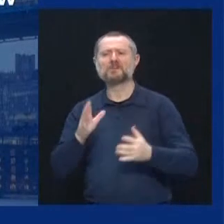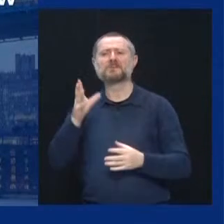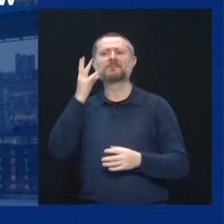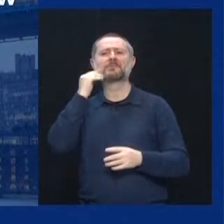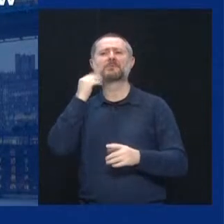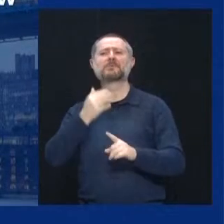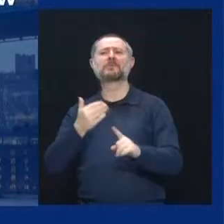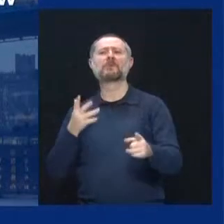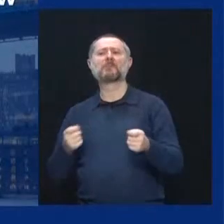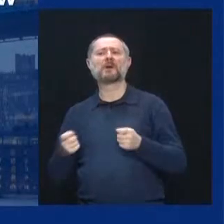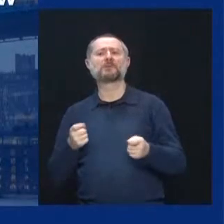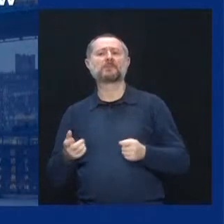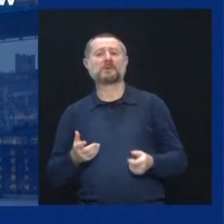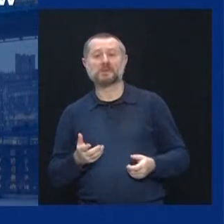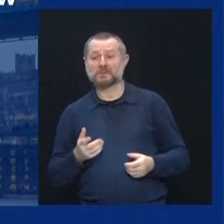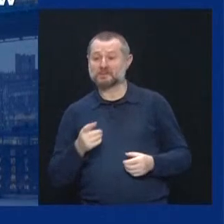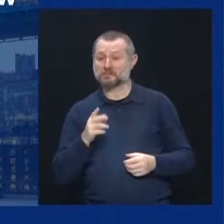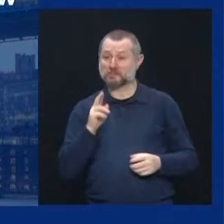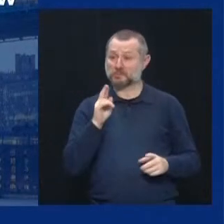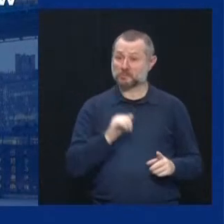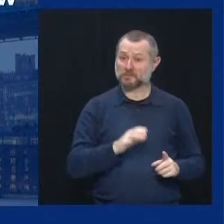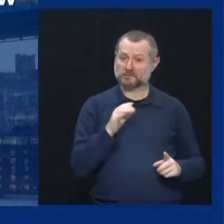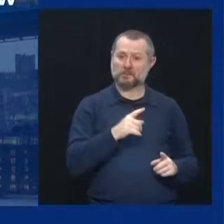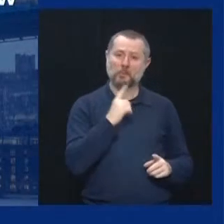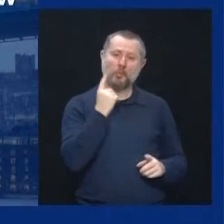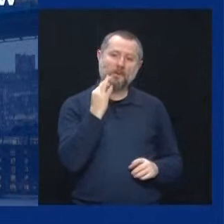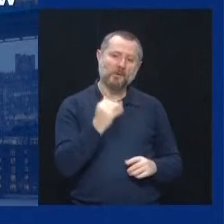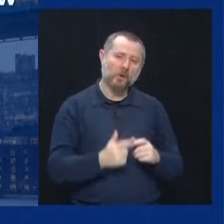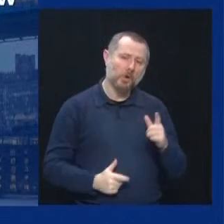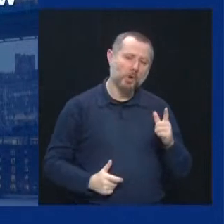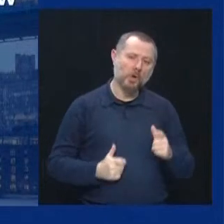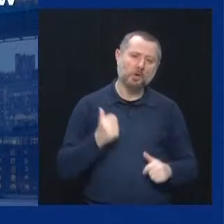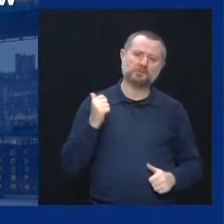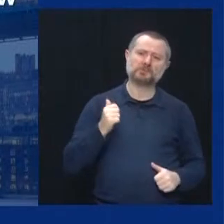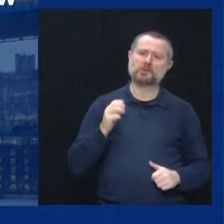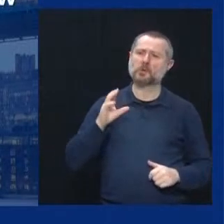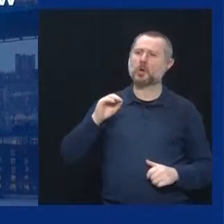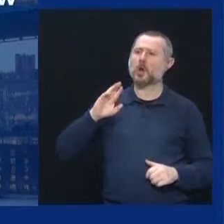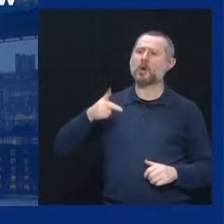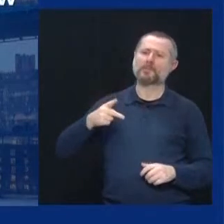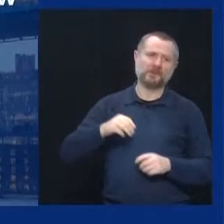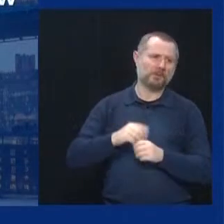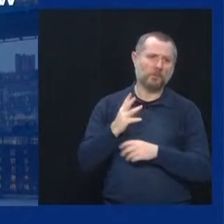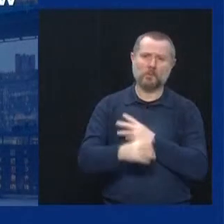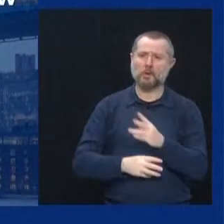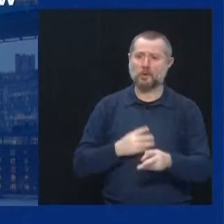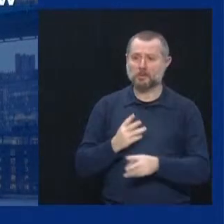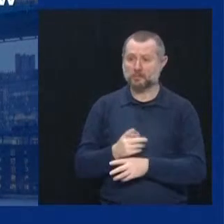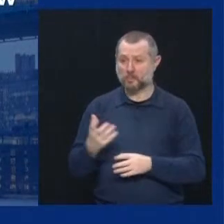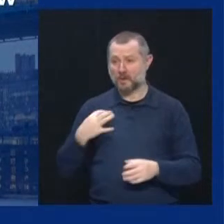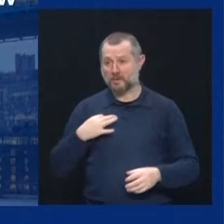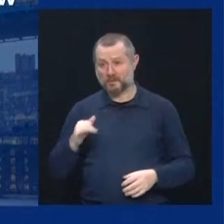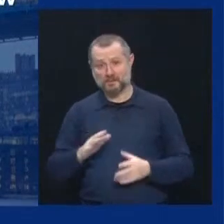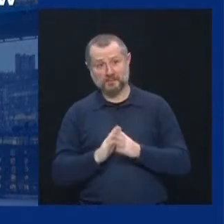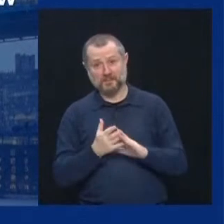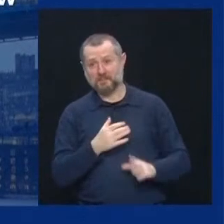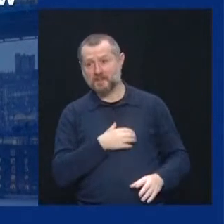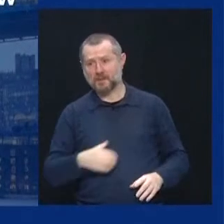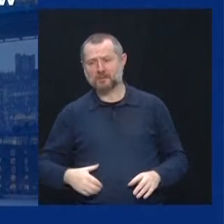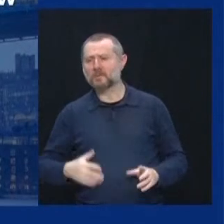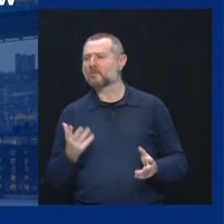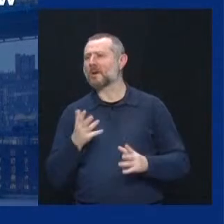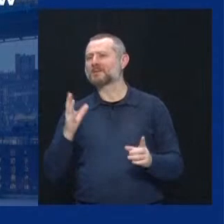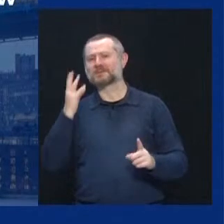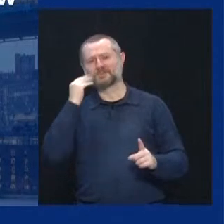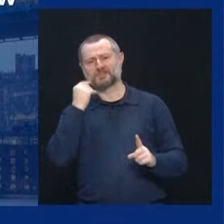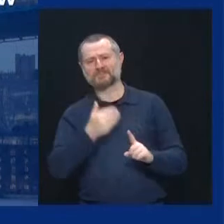now want to manage one of the largest corporations in the world. What have you managed before? What have you accomplished